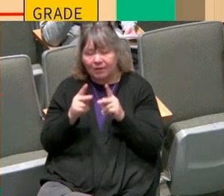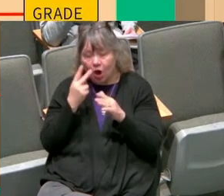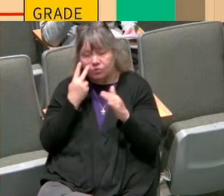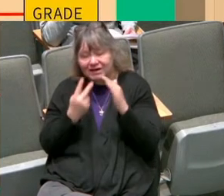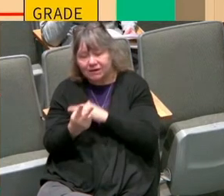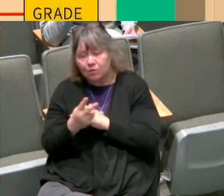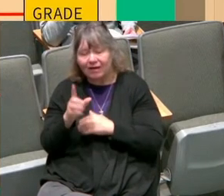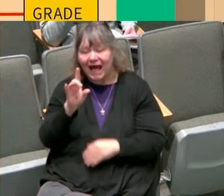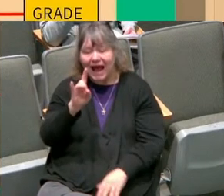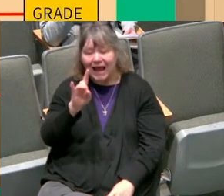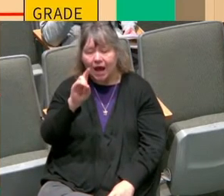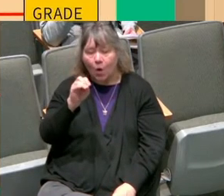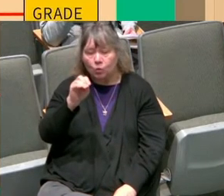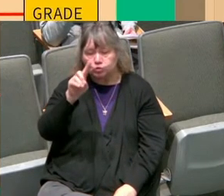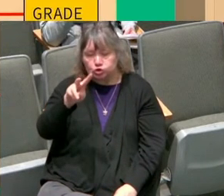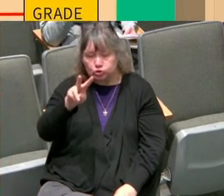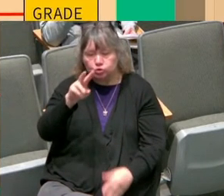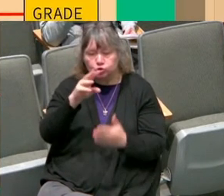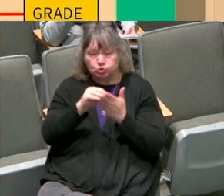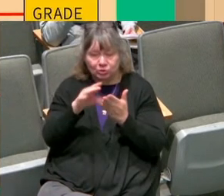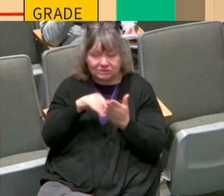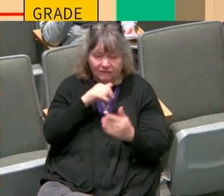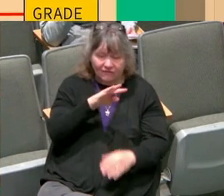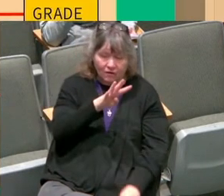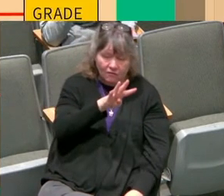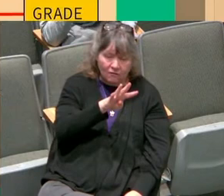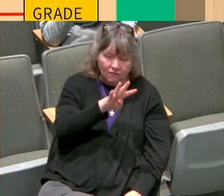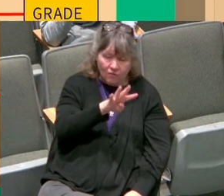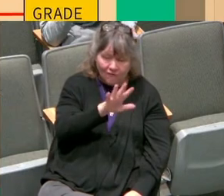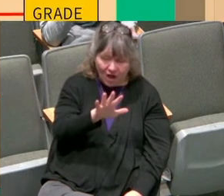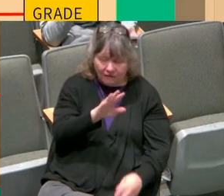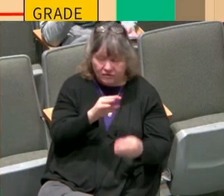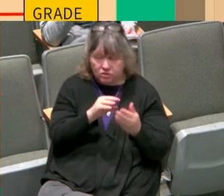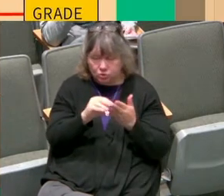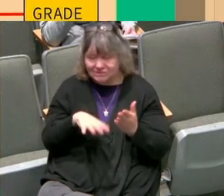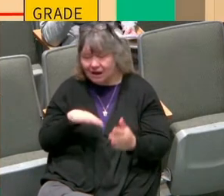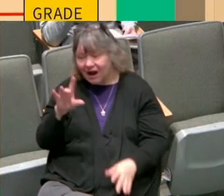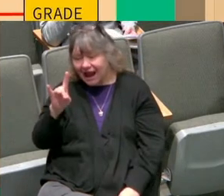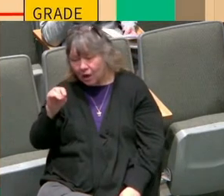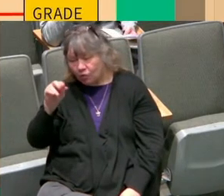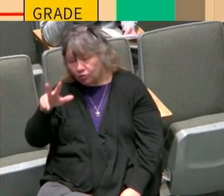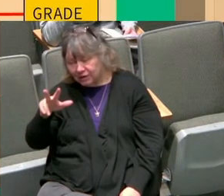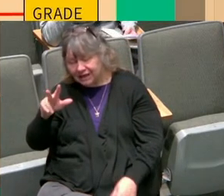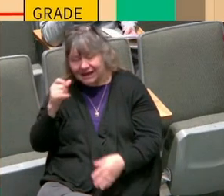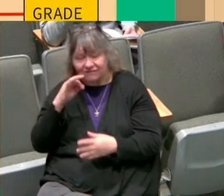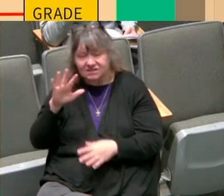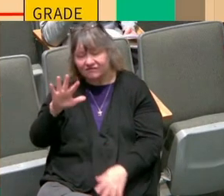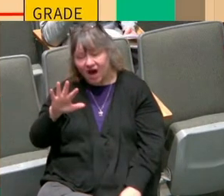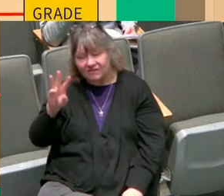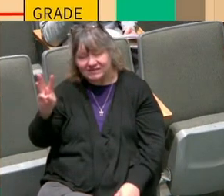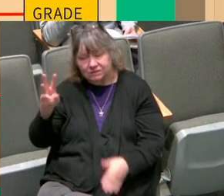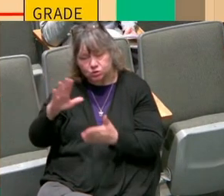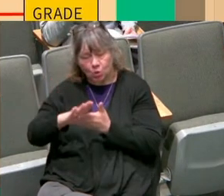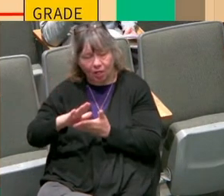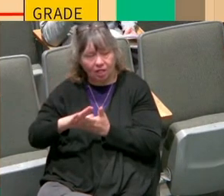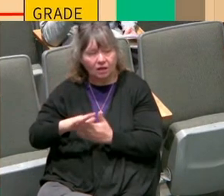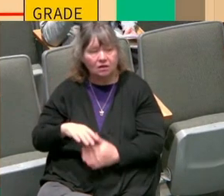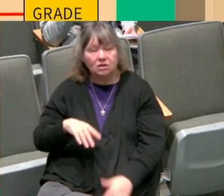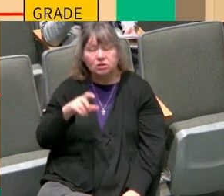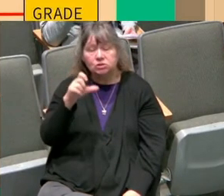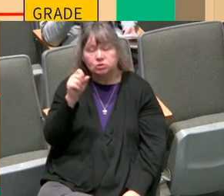802 students if it's a four or five School in 803 students if it's a 5-6 school